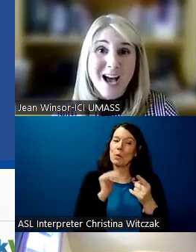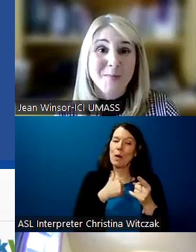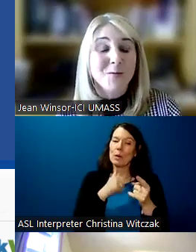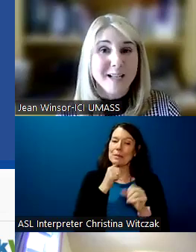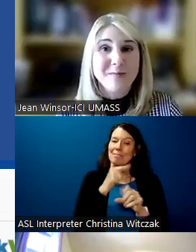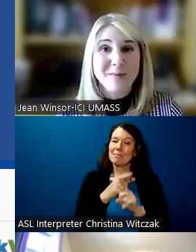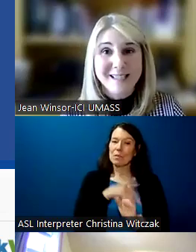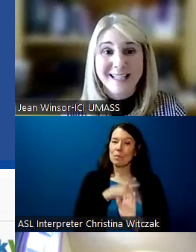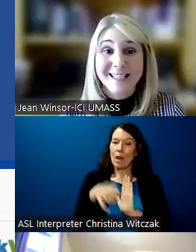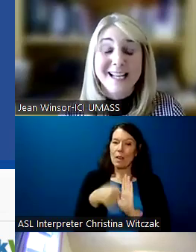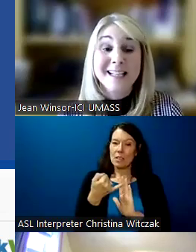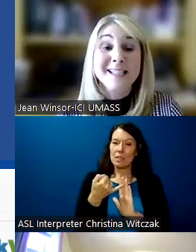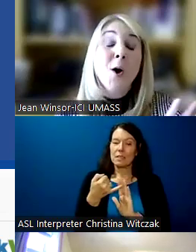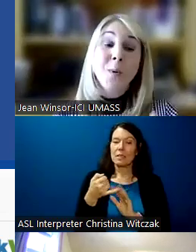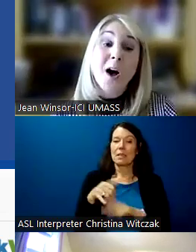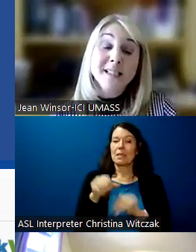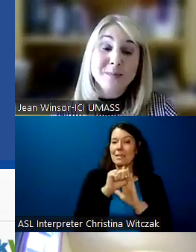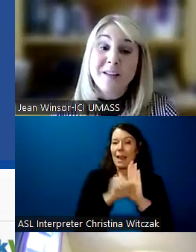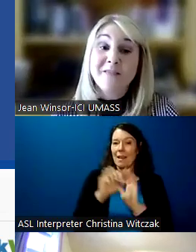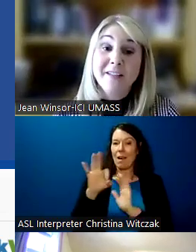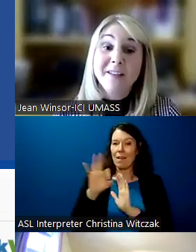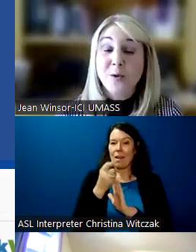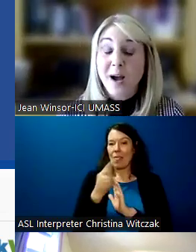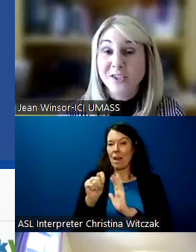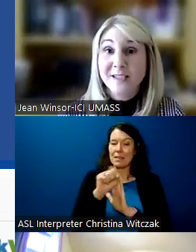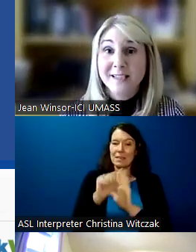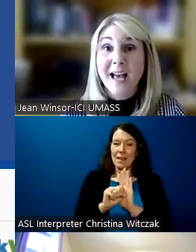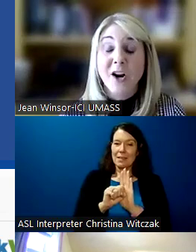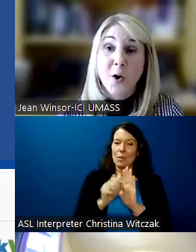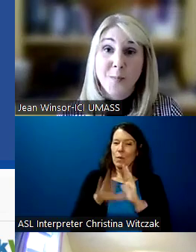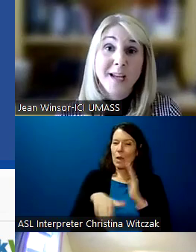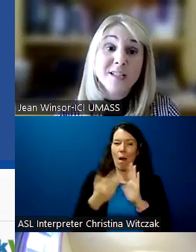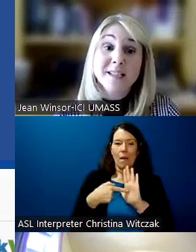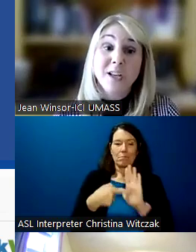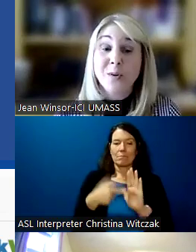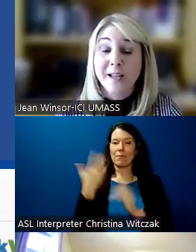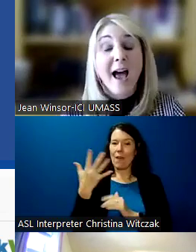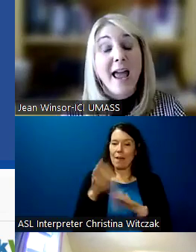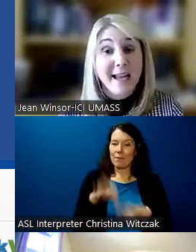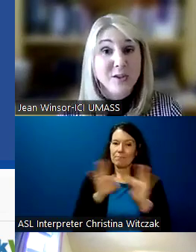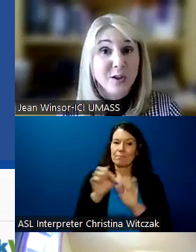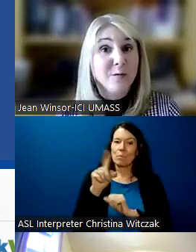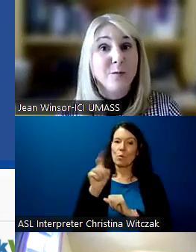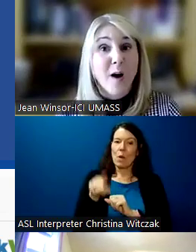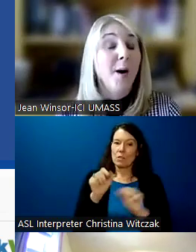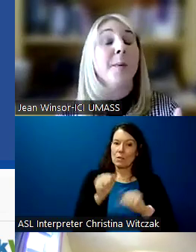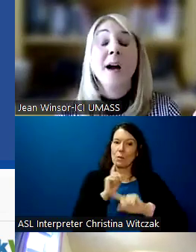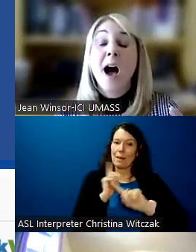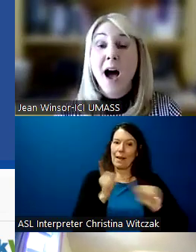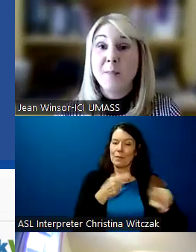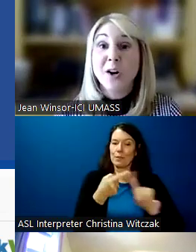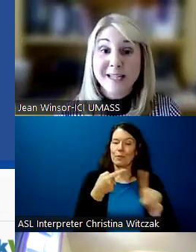projects, RISP and State of the States, we all display 5 key questions on our home pages that you can answer